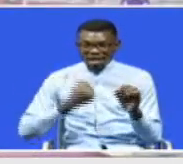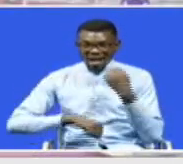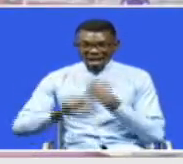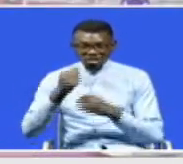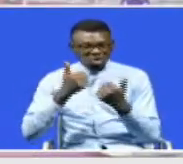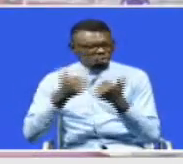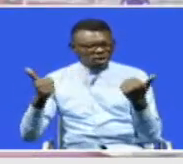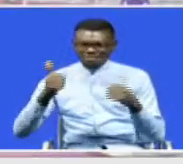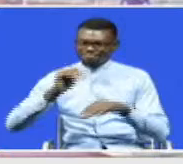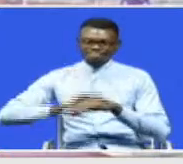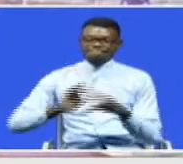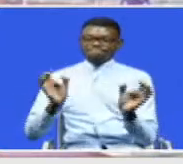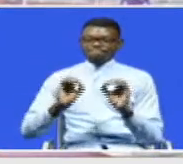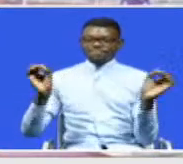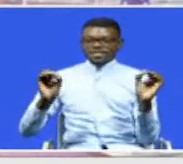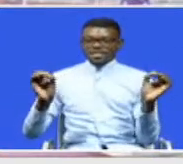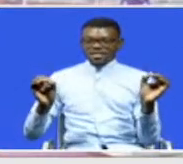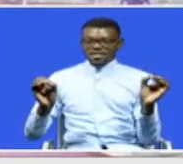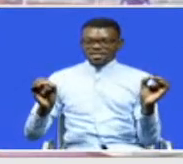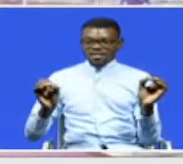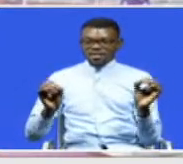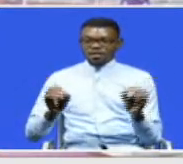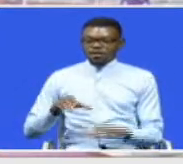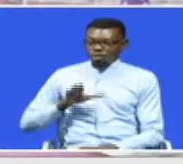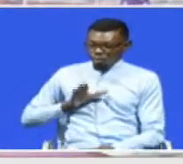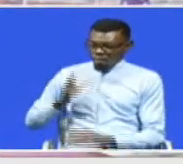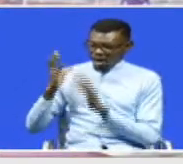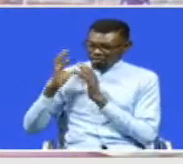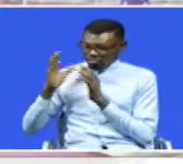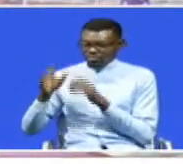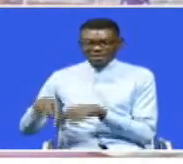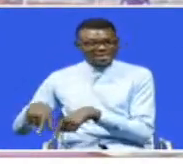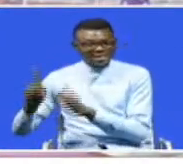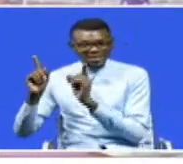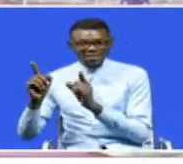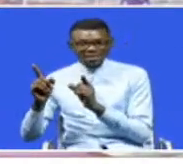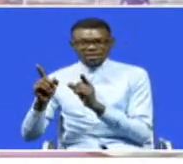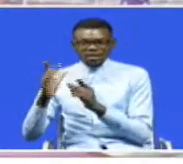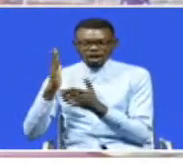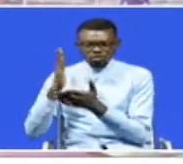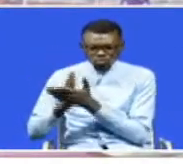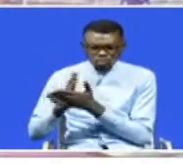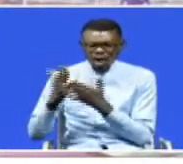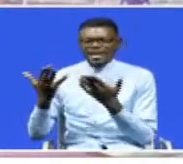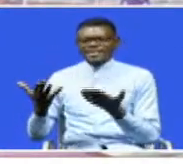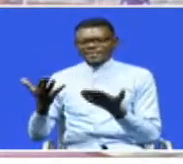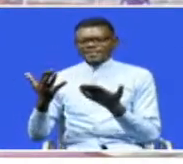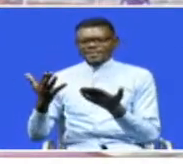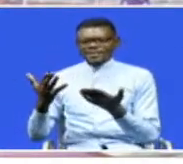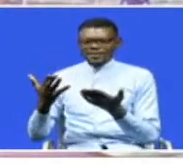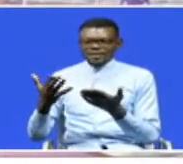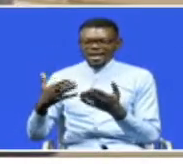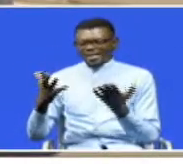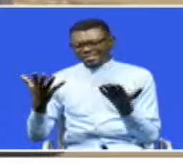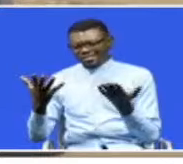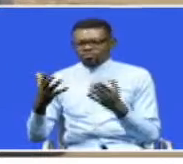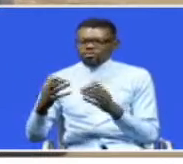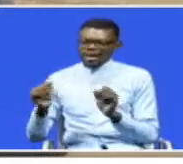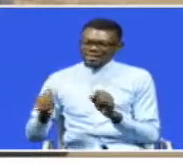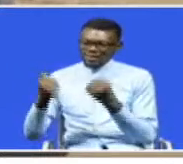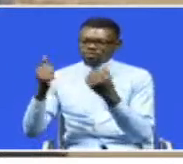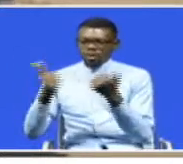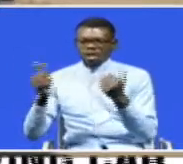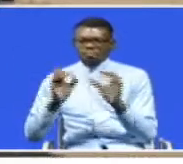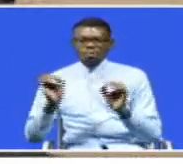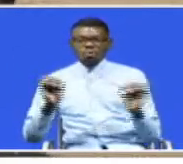such as much as the hawker herself failed to take regard to her own safety for